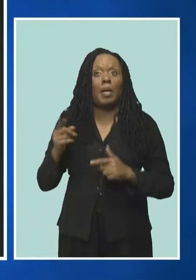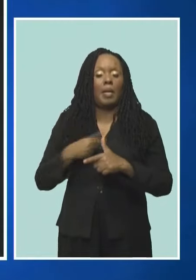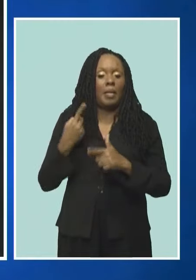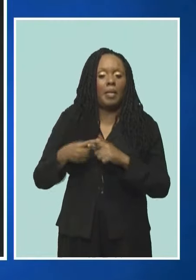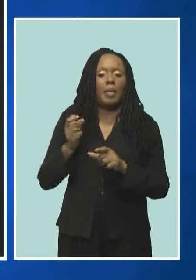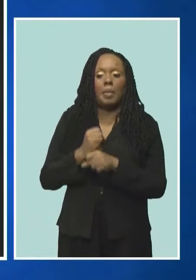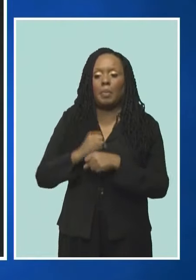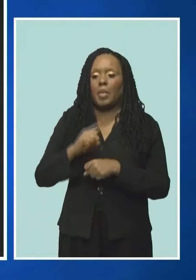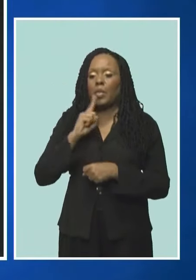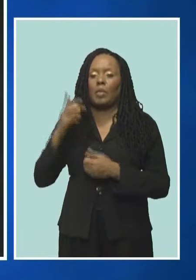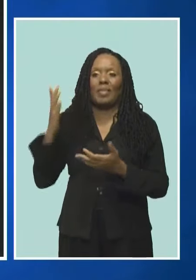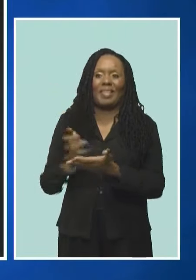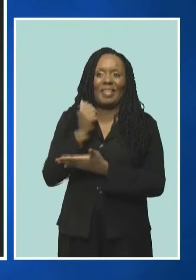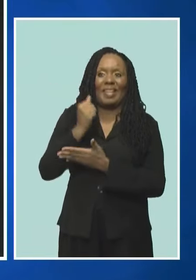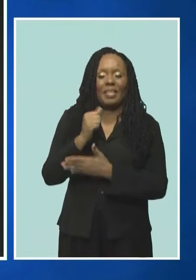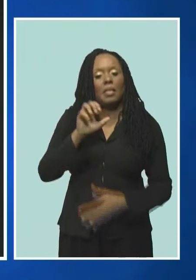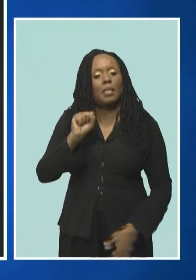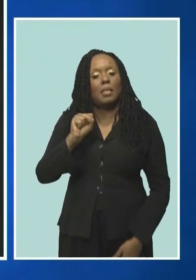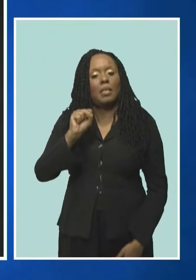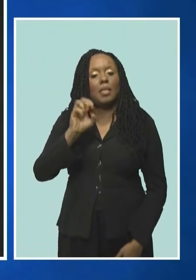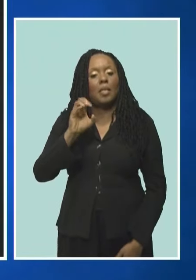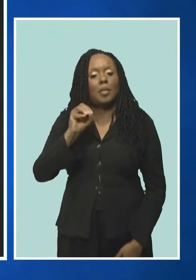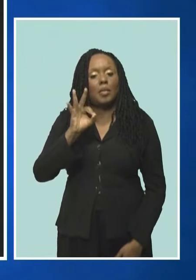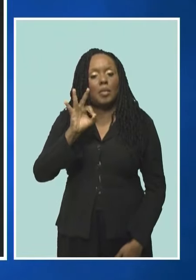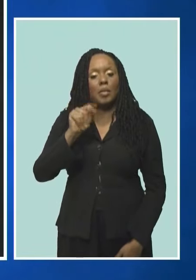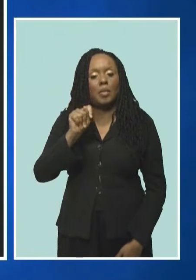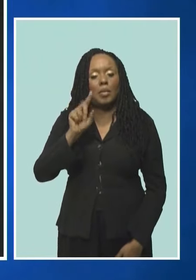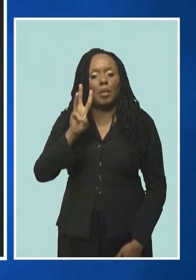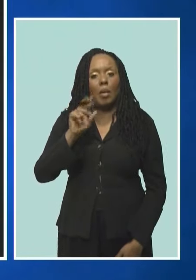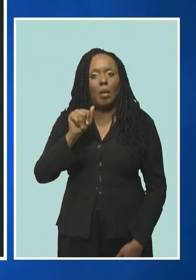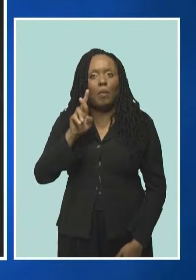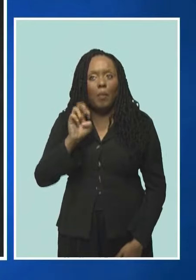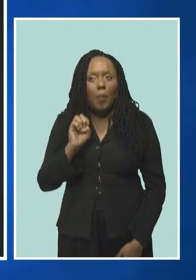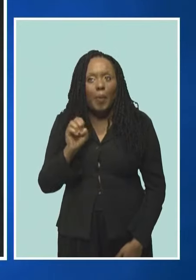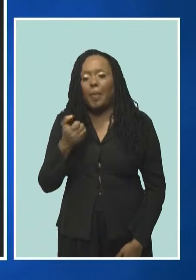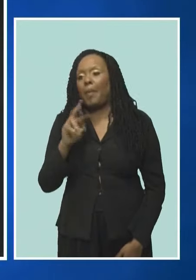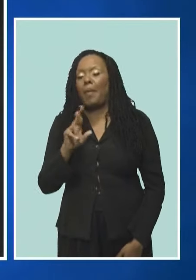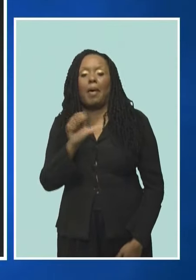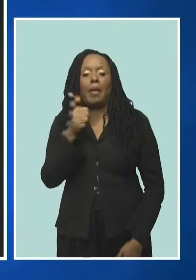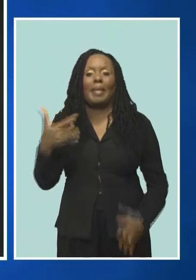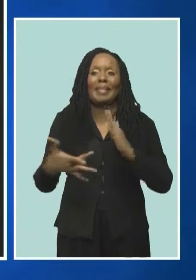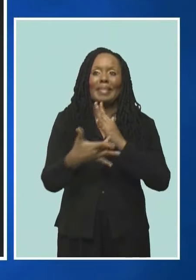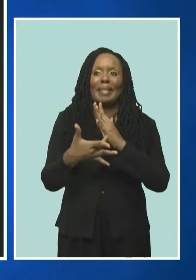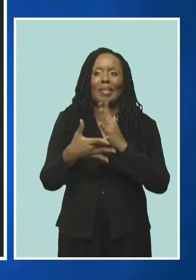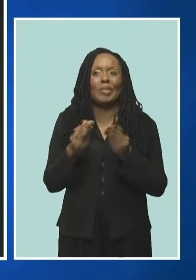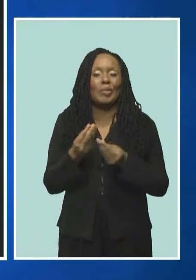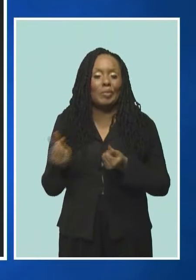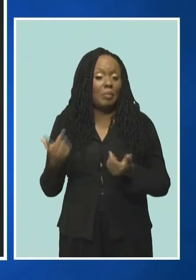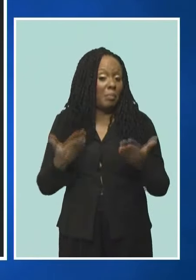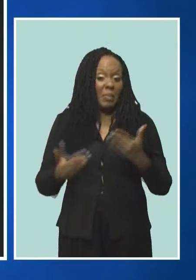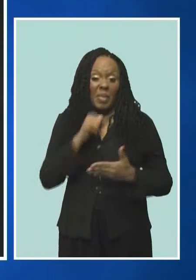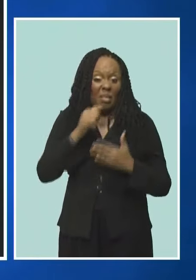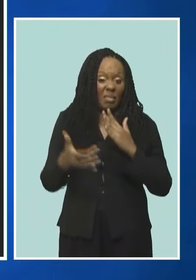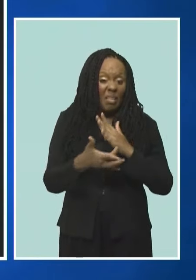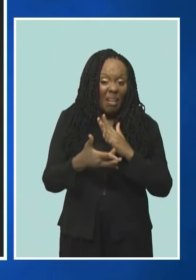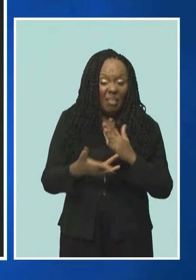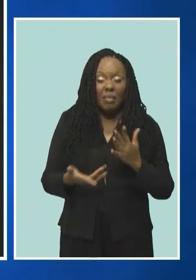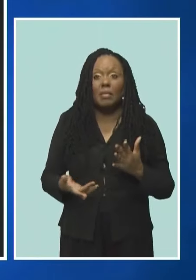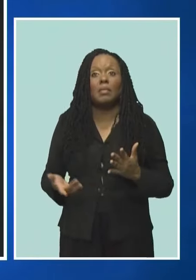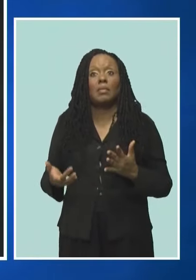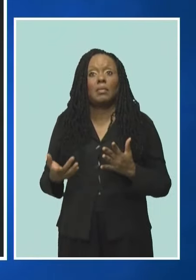the software or whatever else, whatever technological or other solution is necessary. It may not even be technology